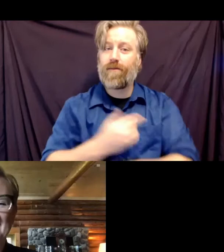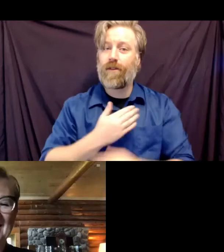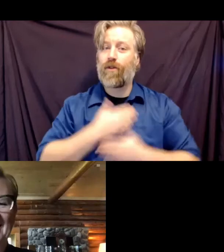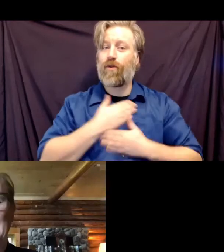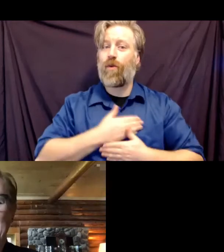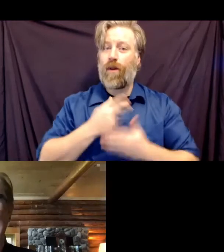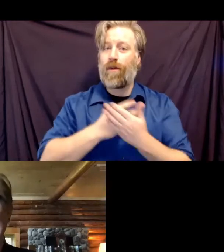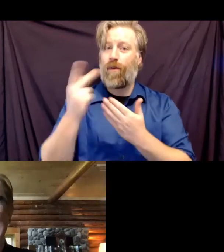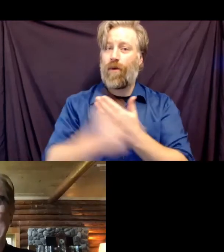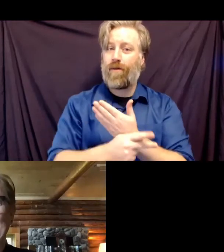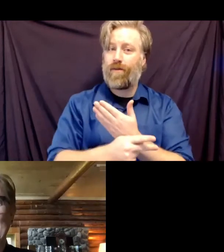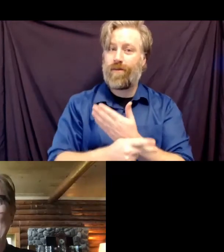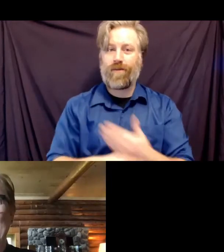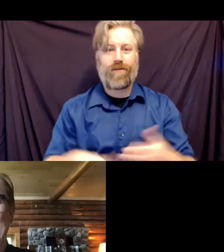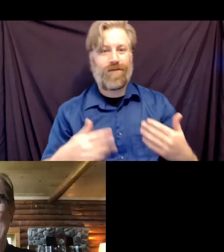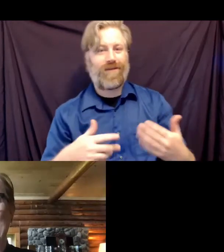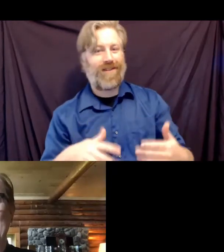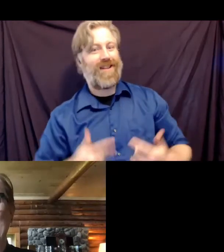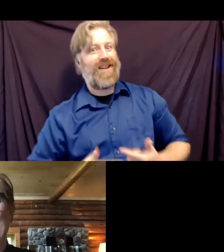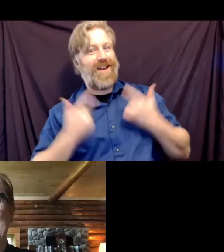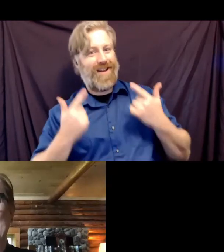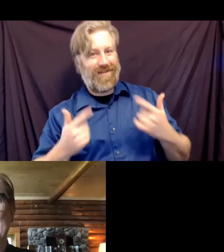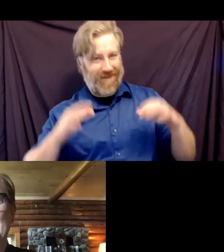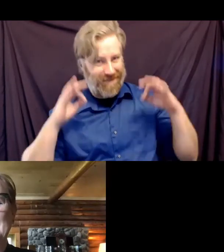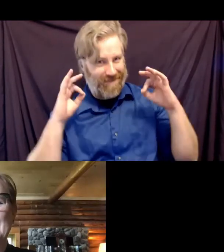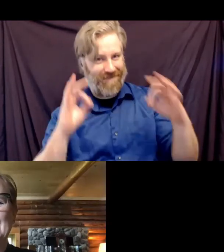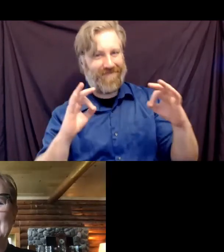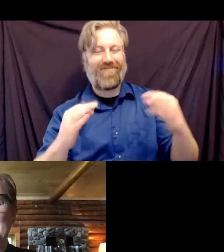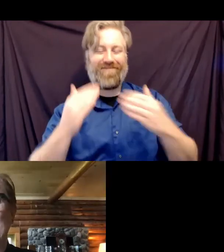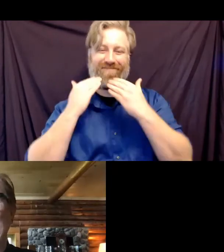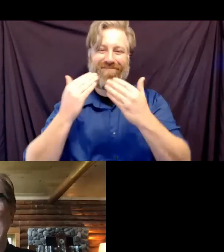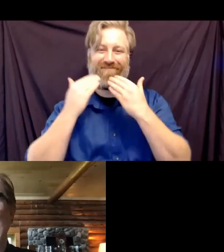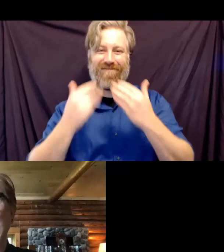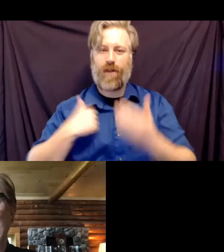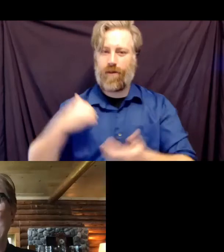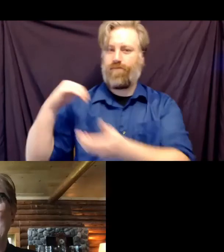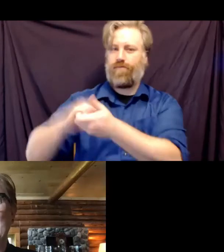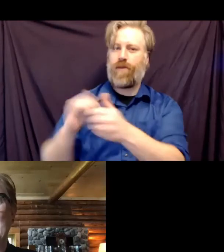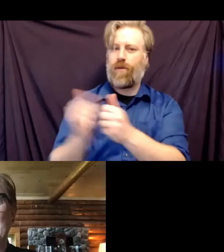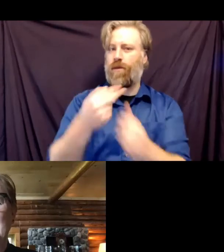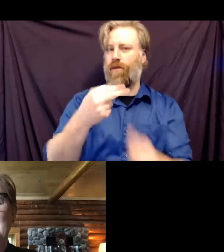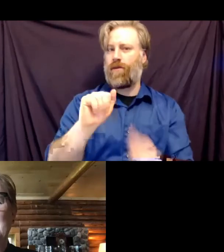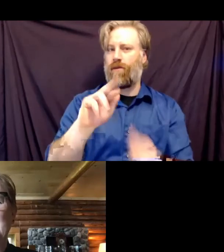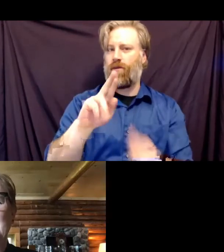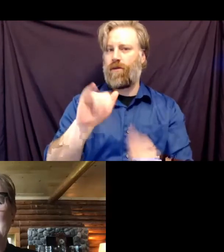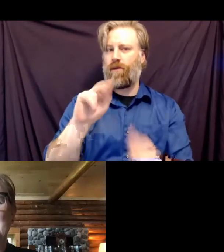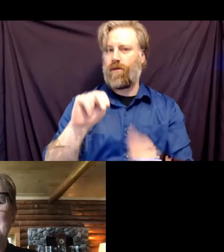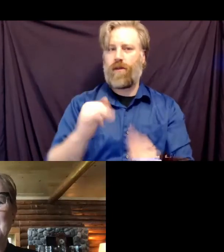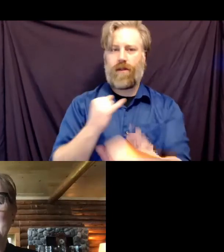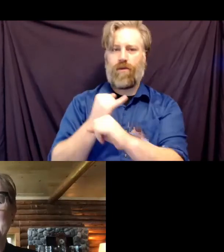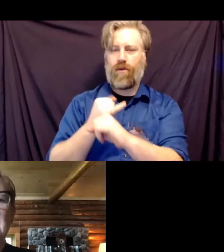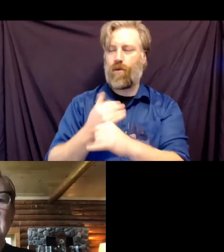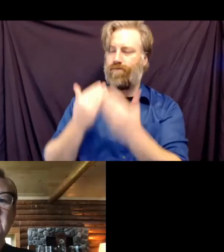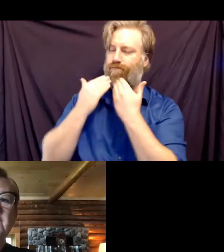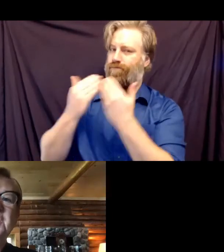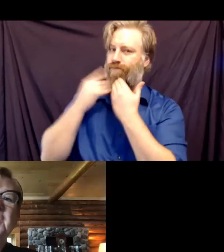Live, I'll say thank you, Joseph. We love our partnership with the Harkin Institute and are very grateful for Joseph sharing the